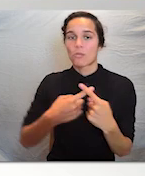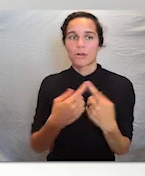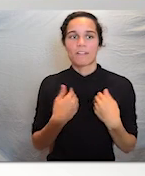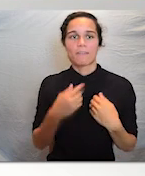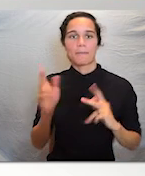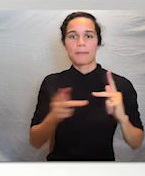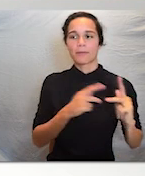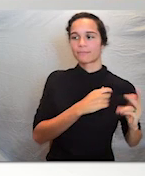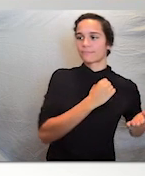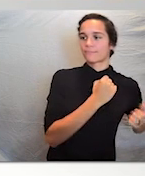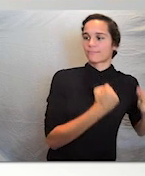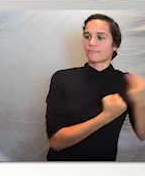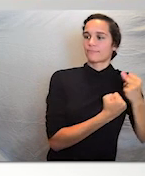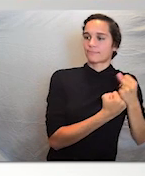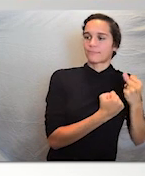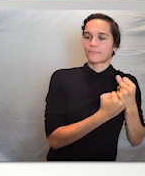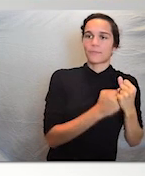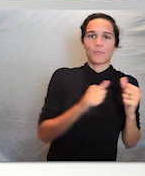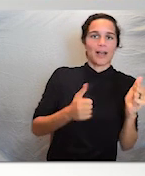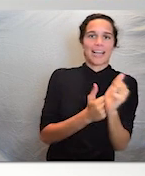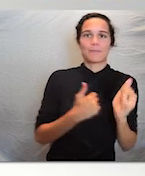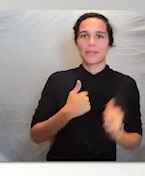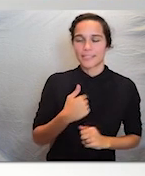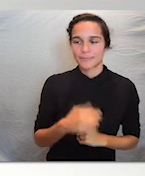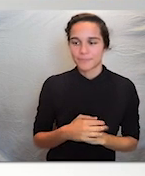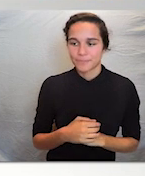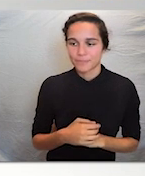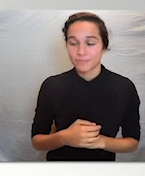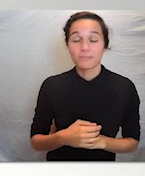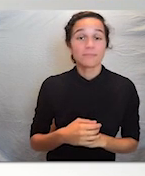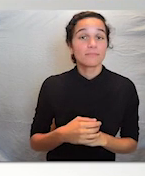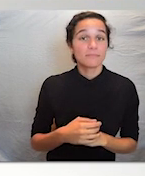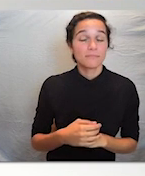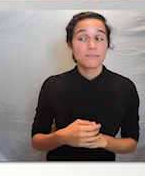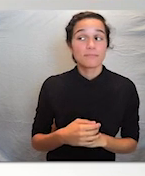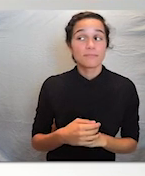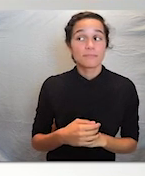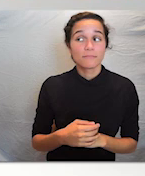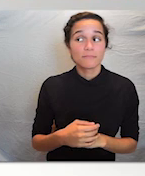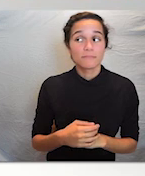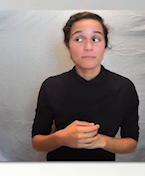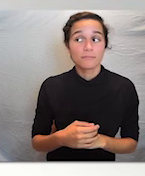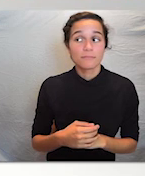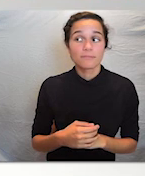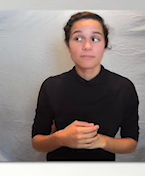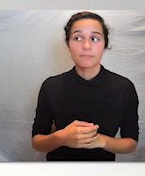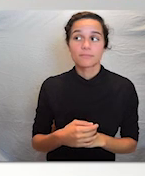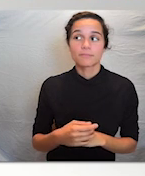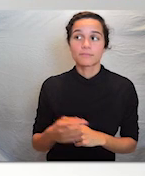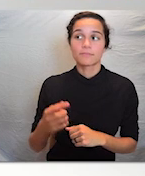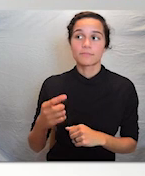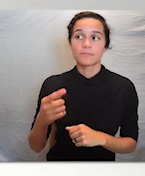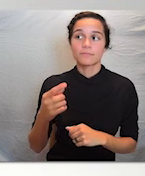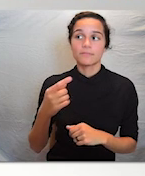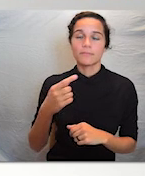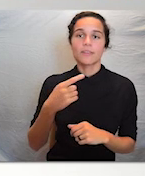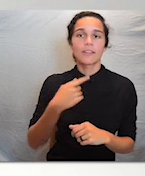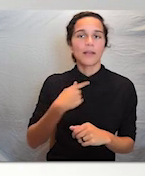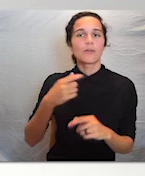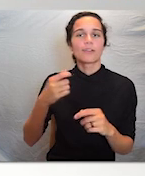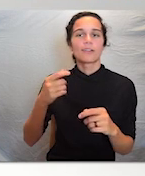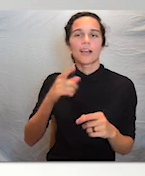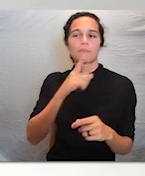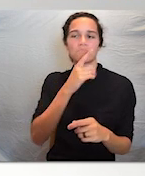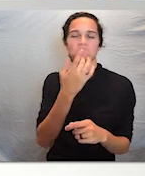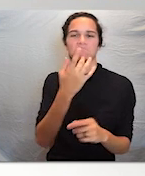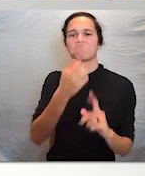So I would like to know more about how you think she's being exploited, because maybe we could find a resource